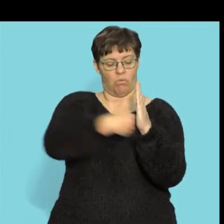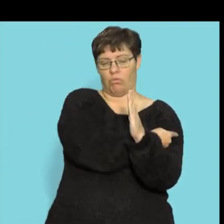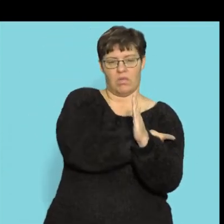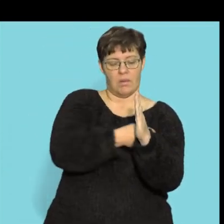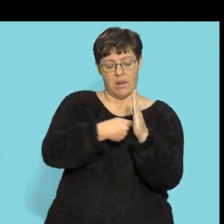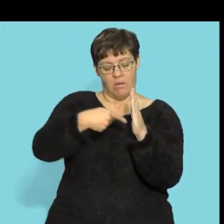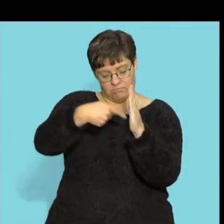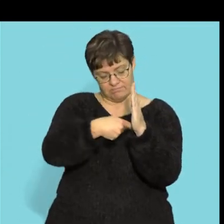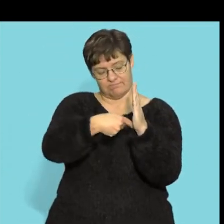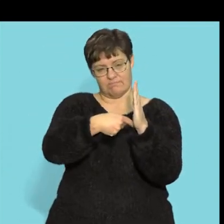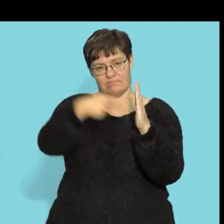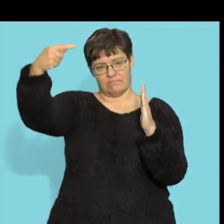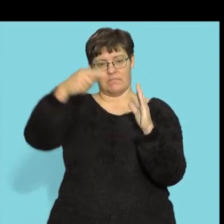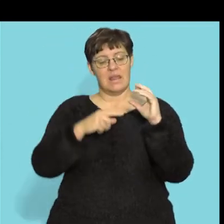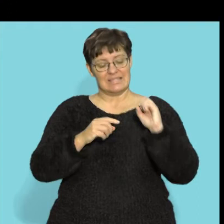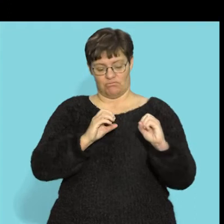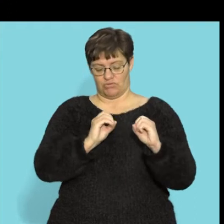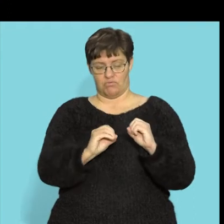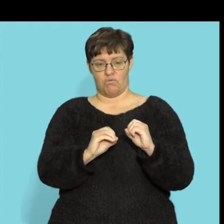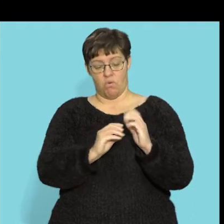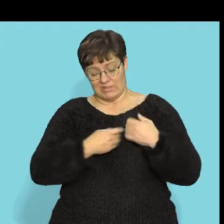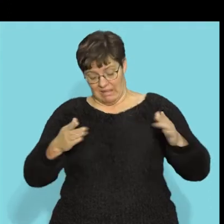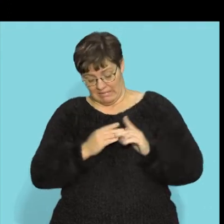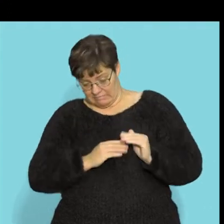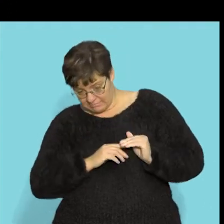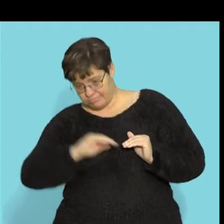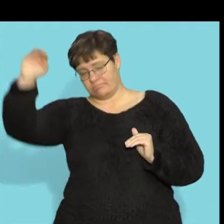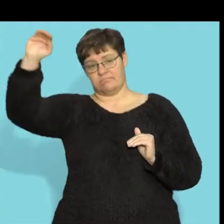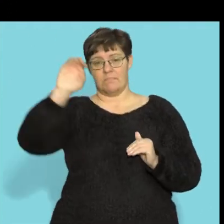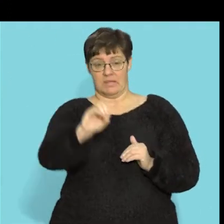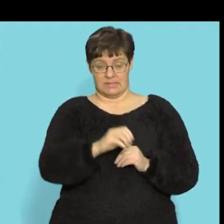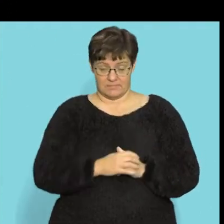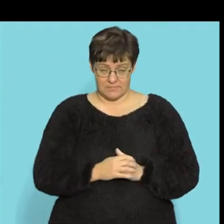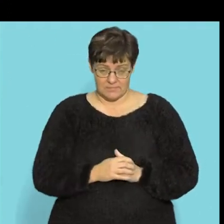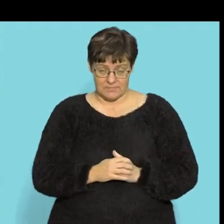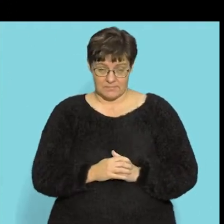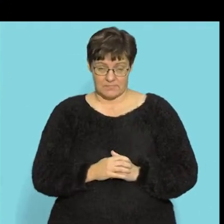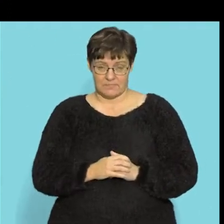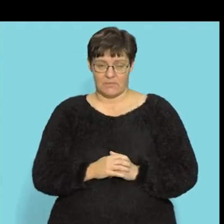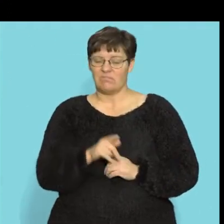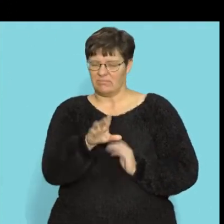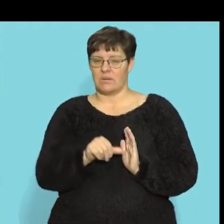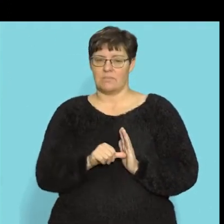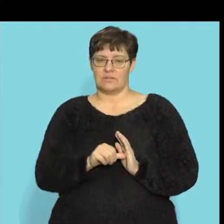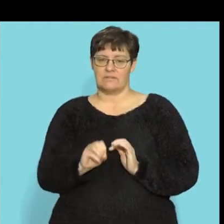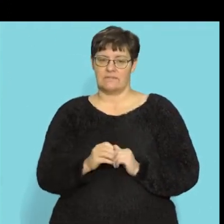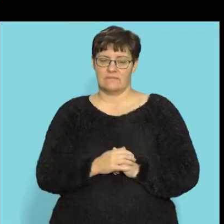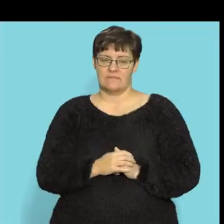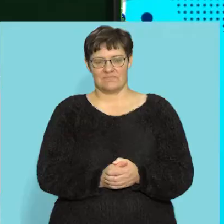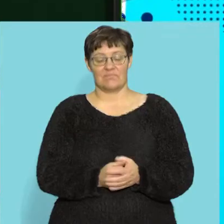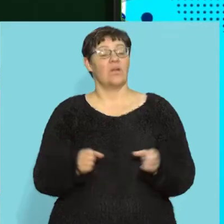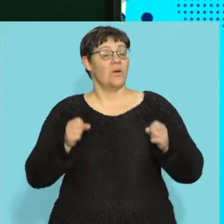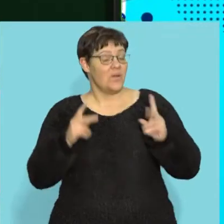whose coordinates are 0, 0, right? So that's what is very important in that